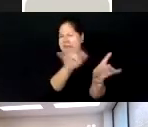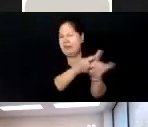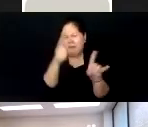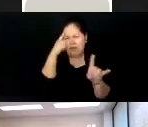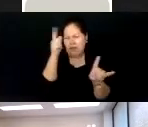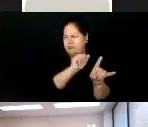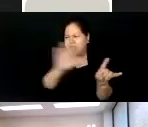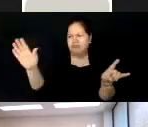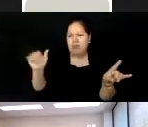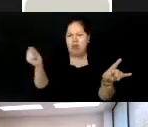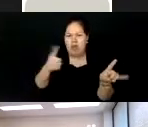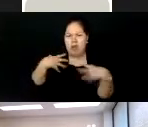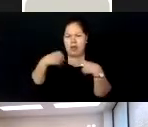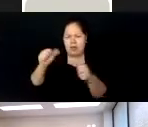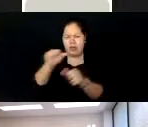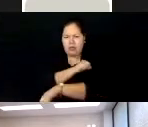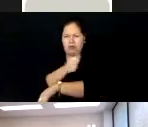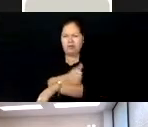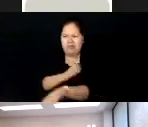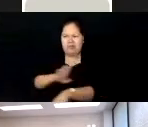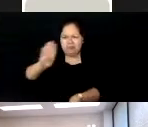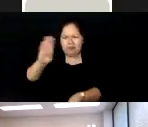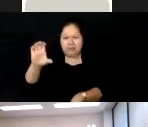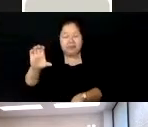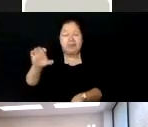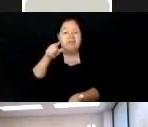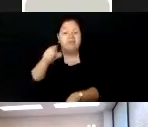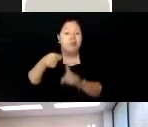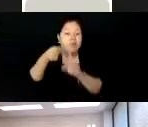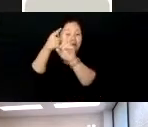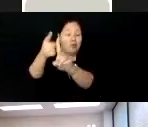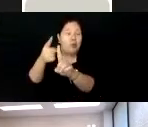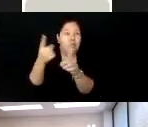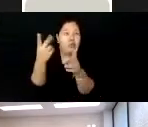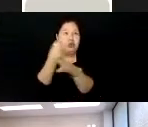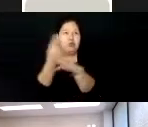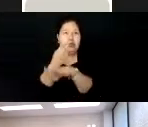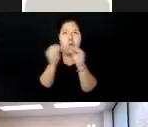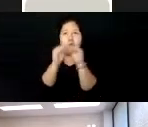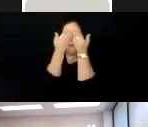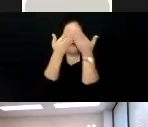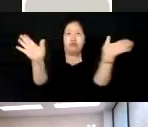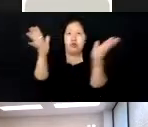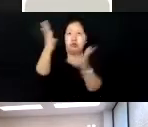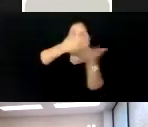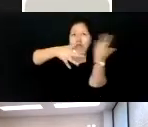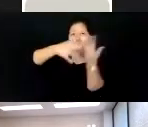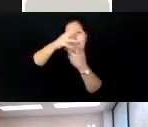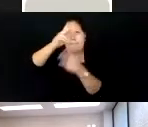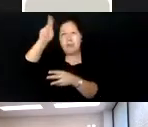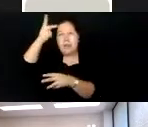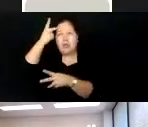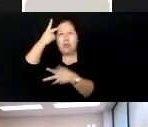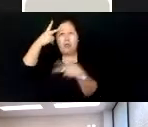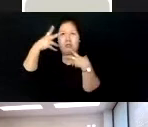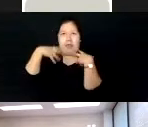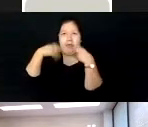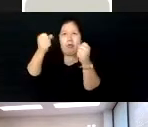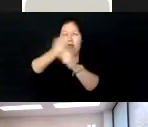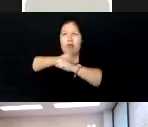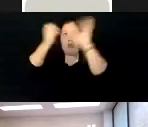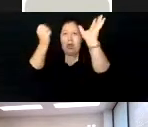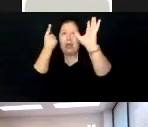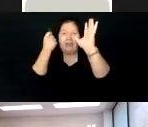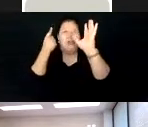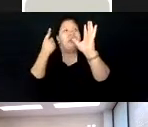This commitment is grounded or situated in a broader social and political context that acknowledges the realities of Indigenous